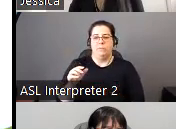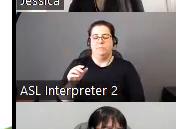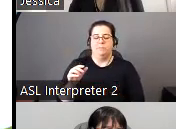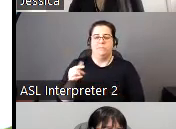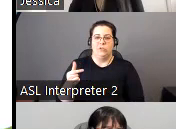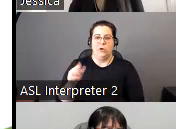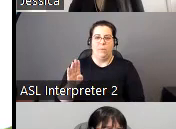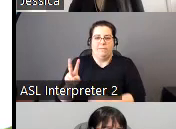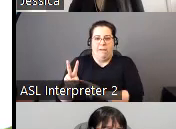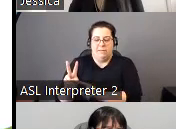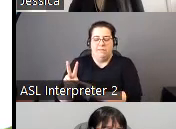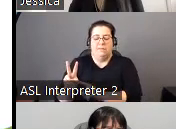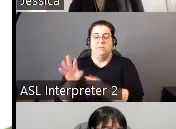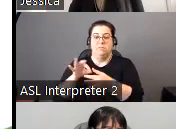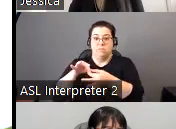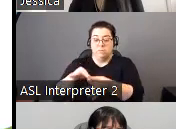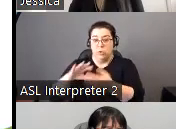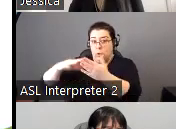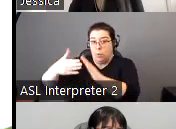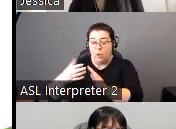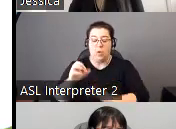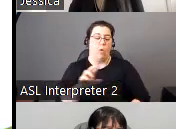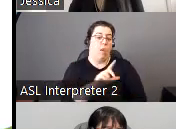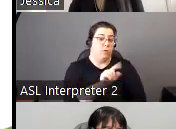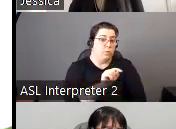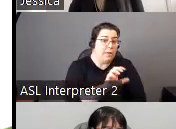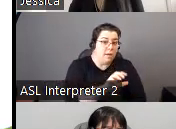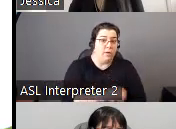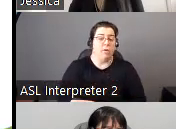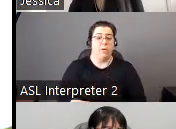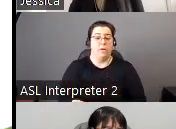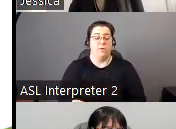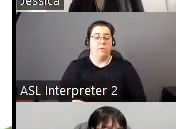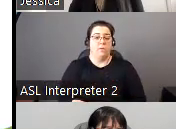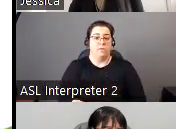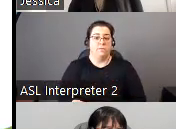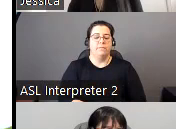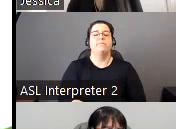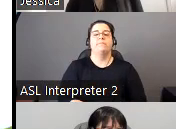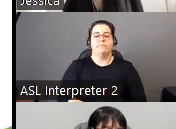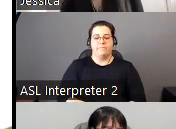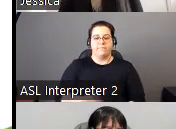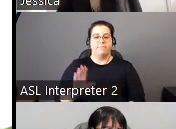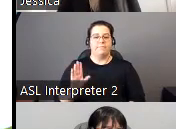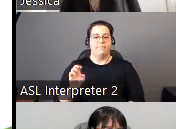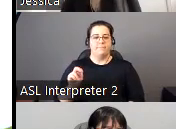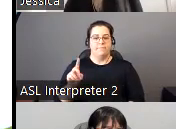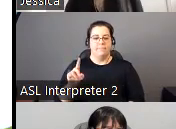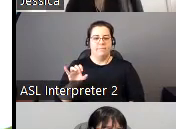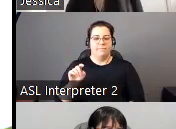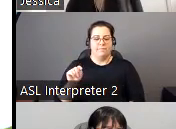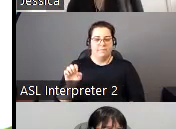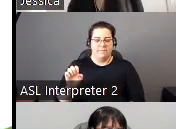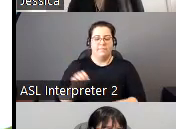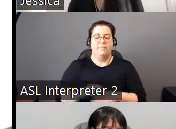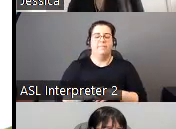or both? So long-term care, have you thought about that? Yeah, so our focus really is